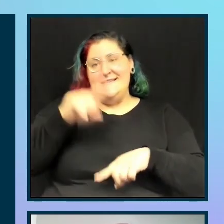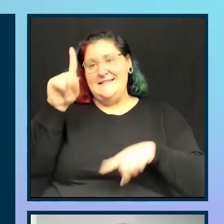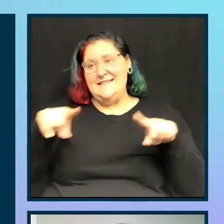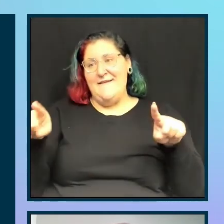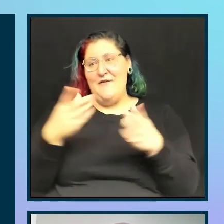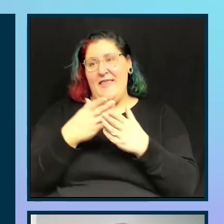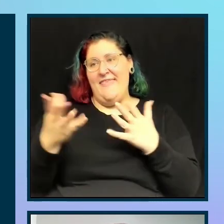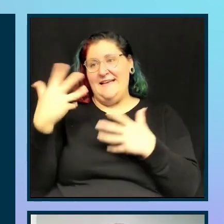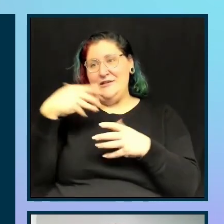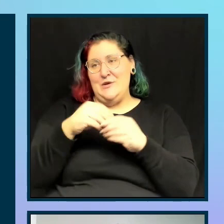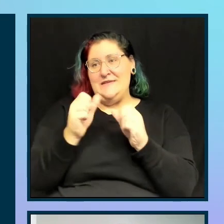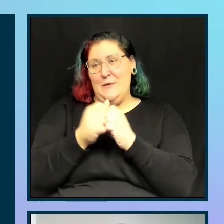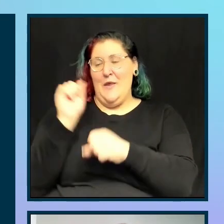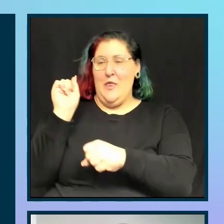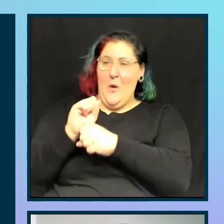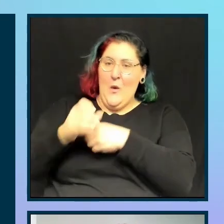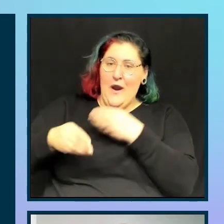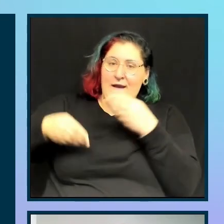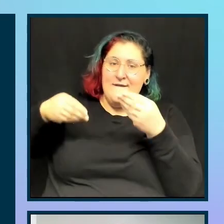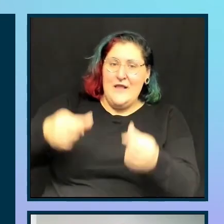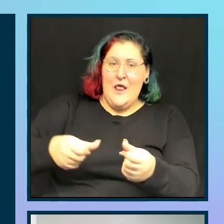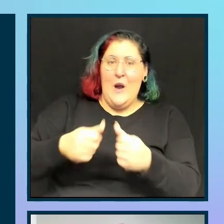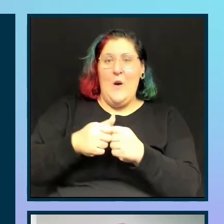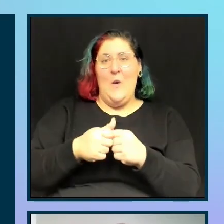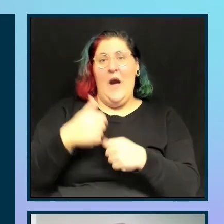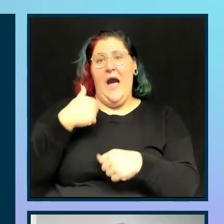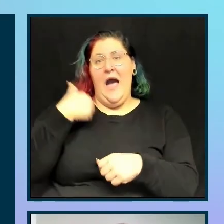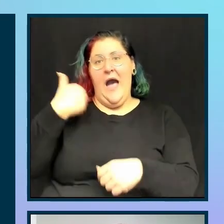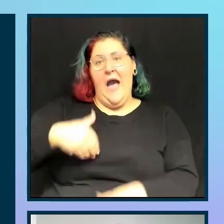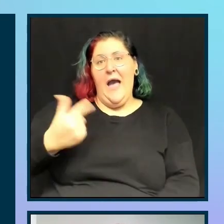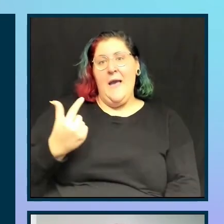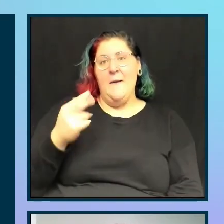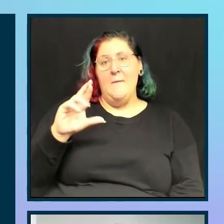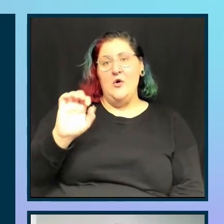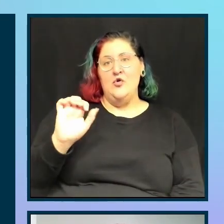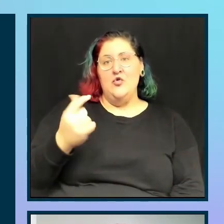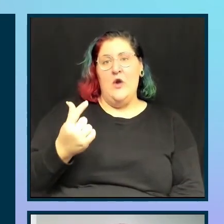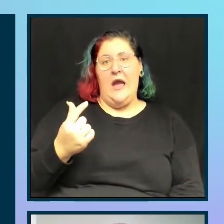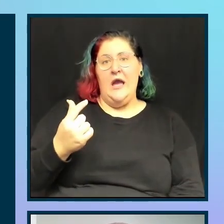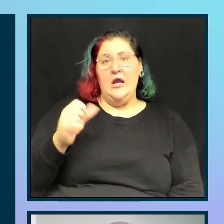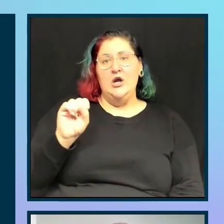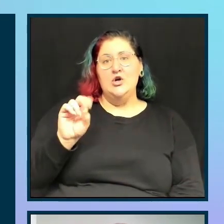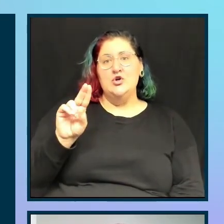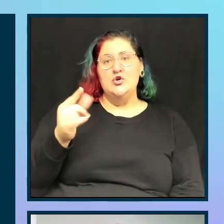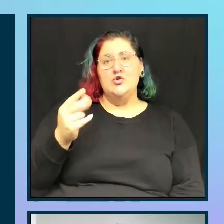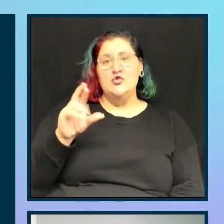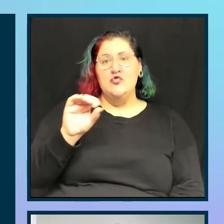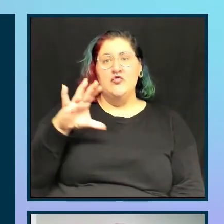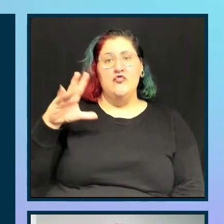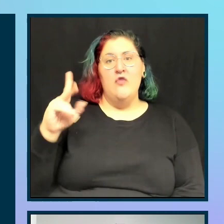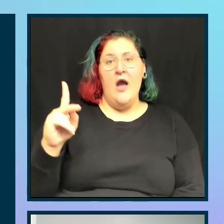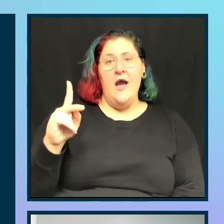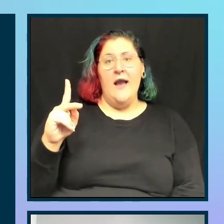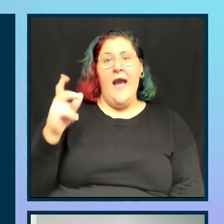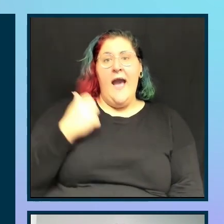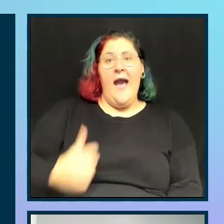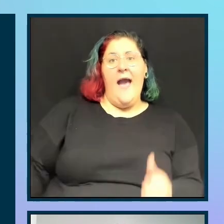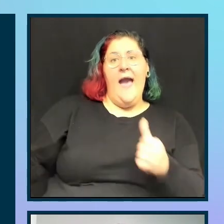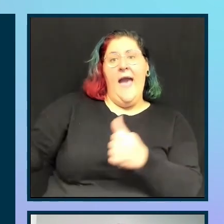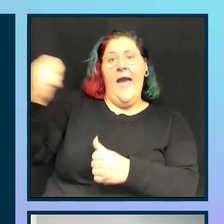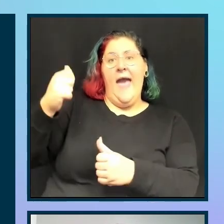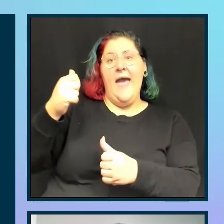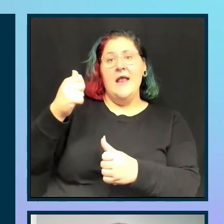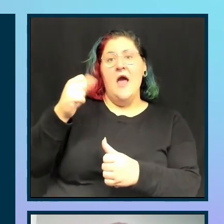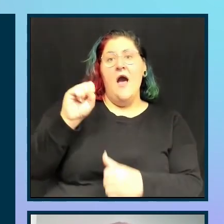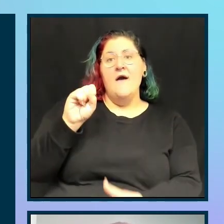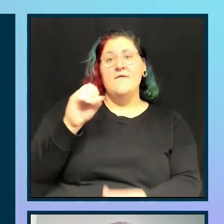workflows. I'm Greg Suprock, Head of Solutions Architecture at Apex Covantage, and look forward to talking with you and taking any